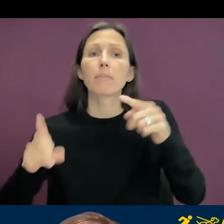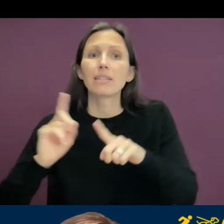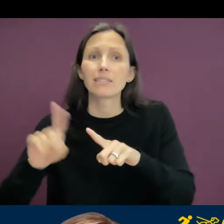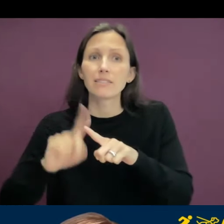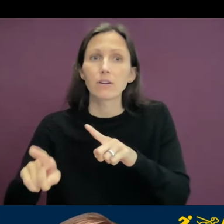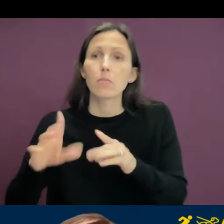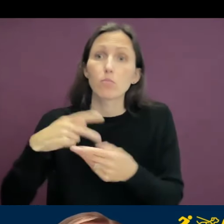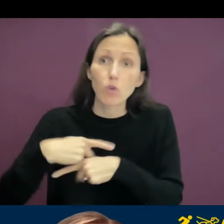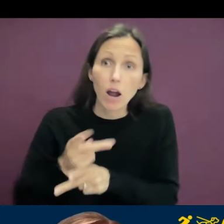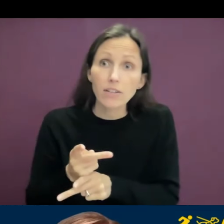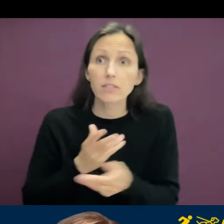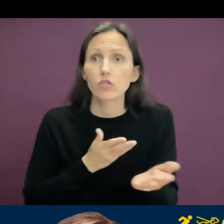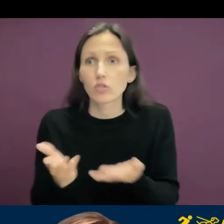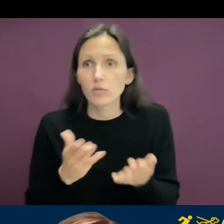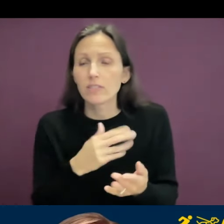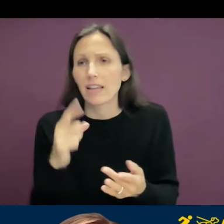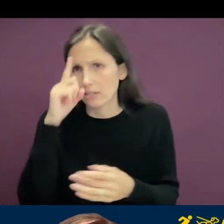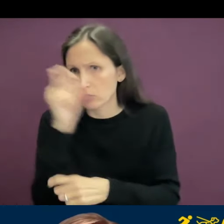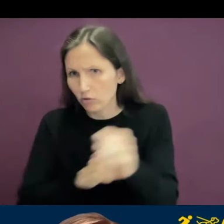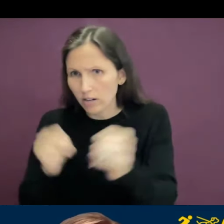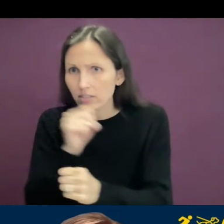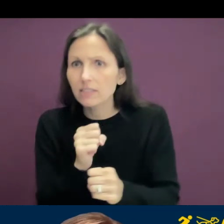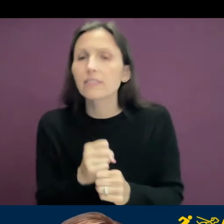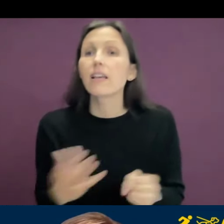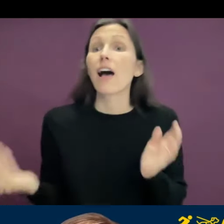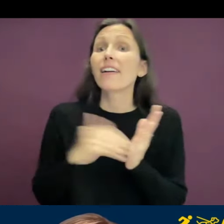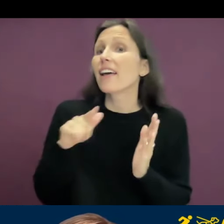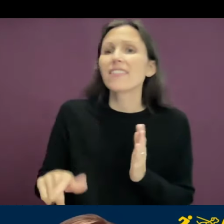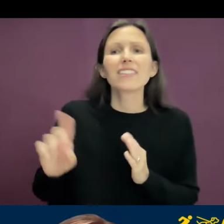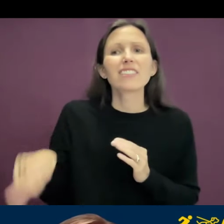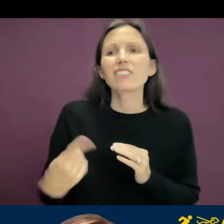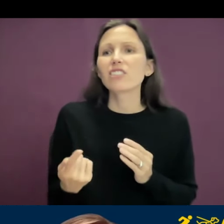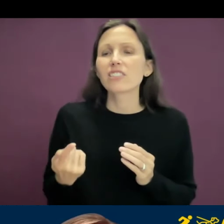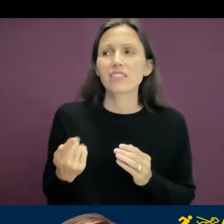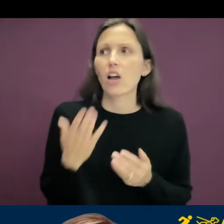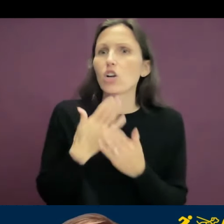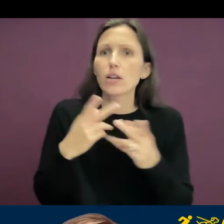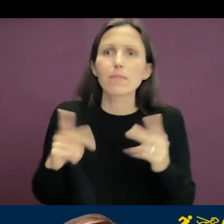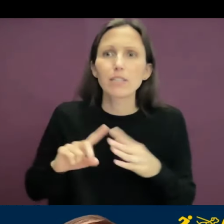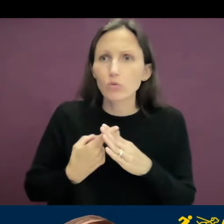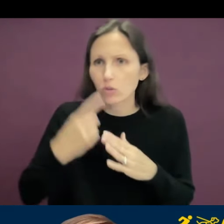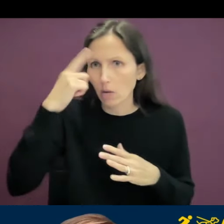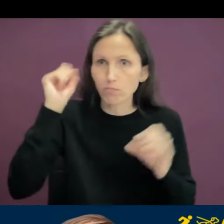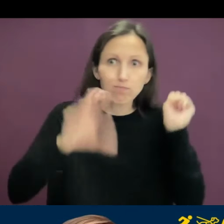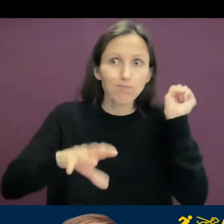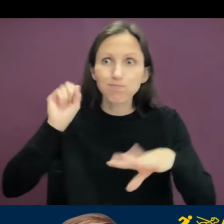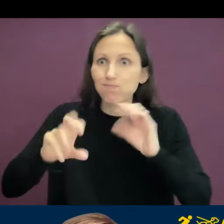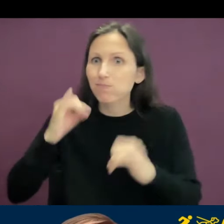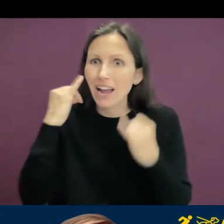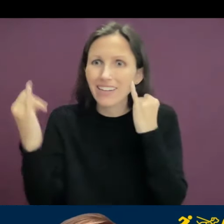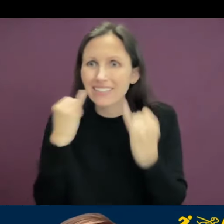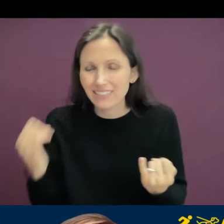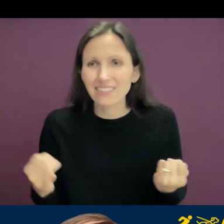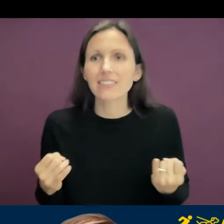strategies. Again, this is just a starting point to help brainstorm and come up with some options that may help. But we want to make